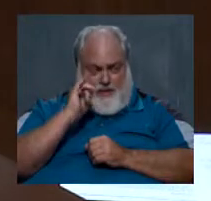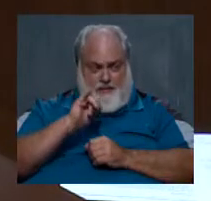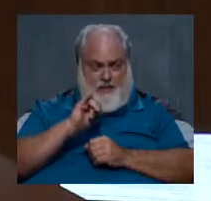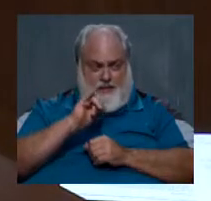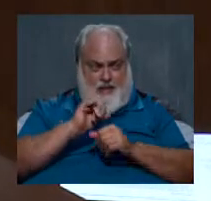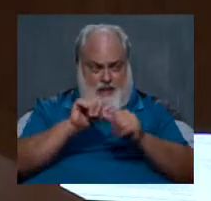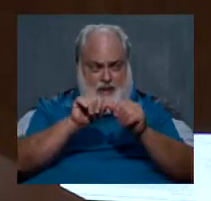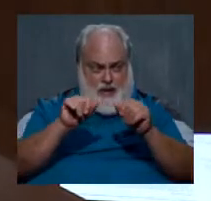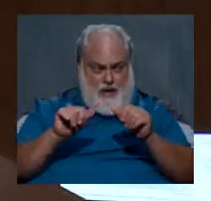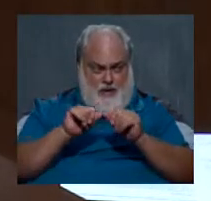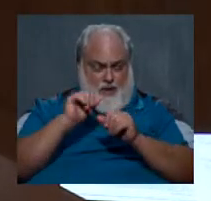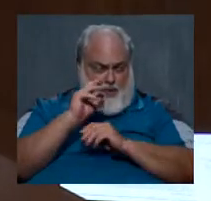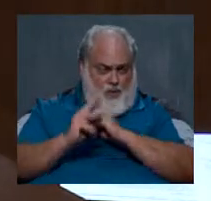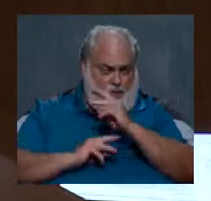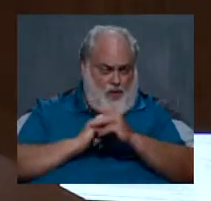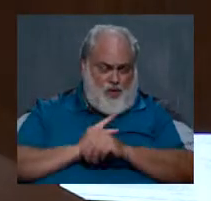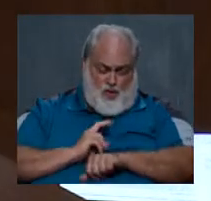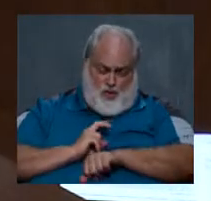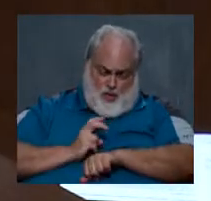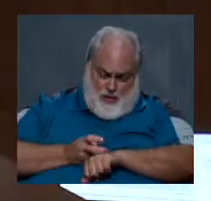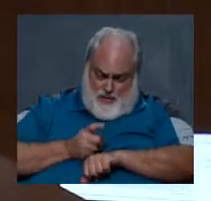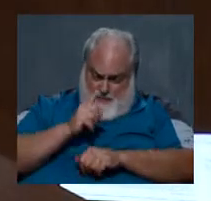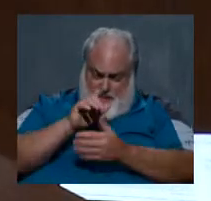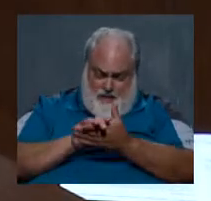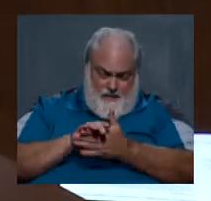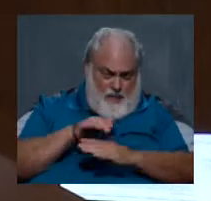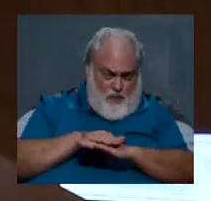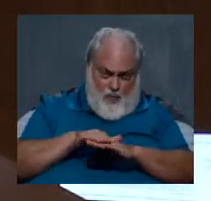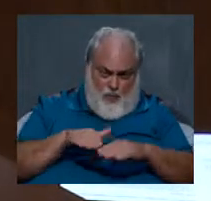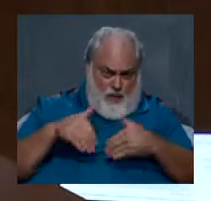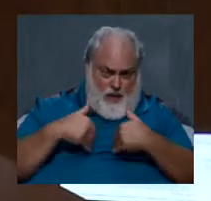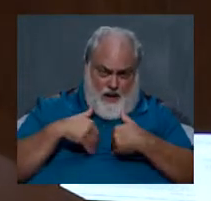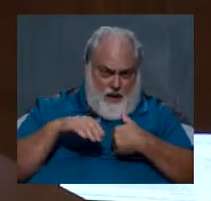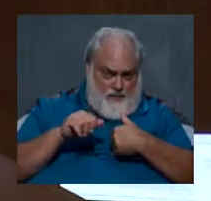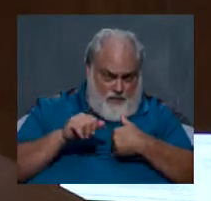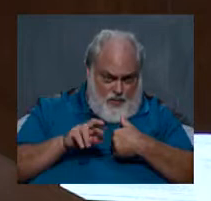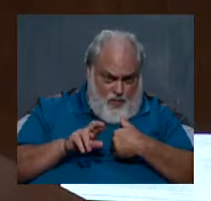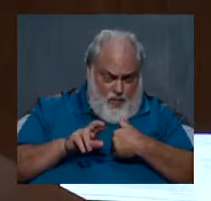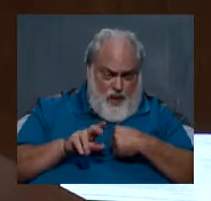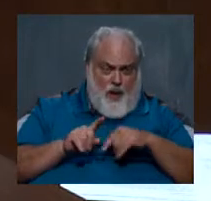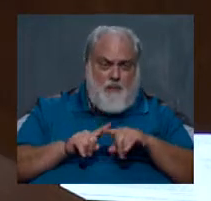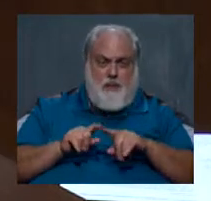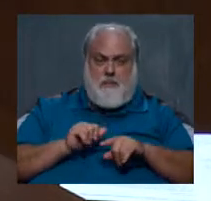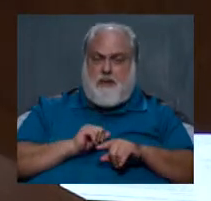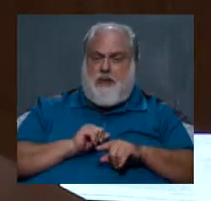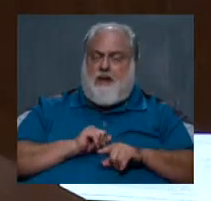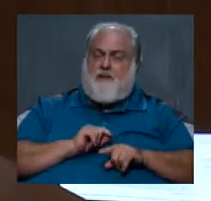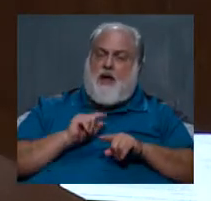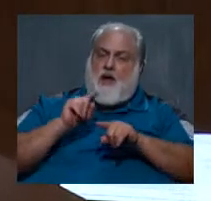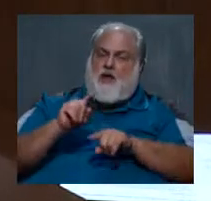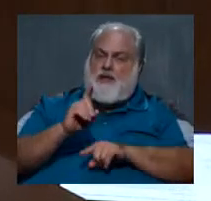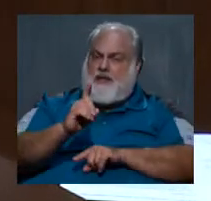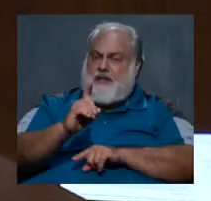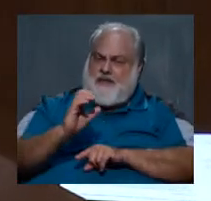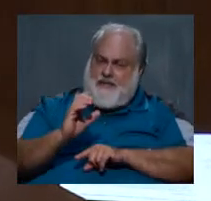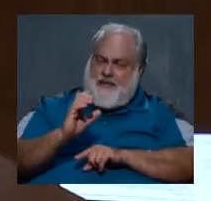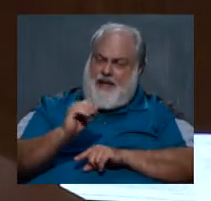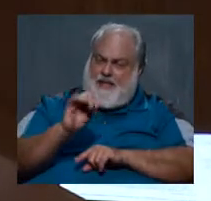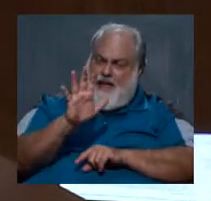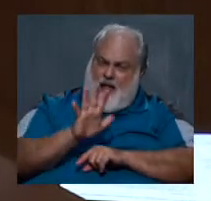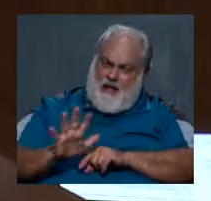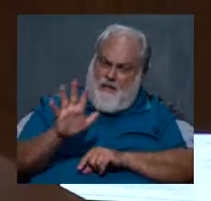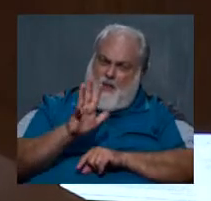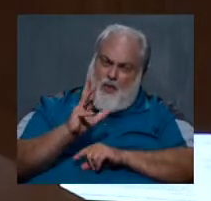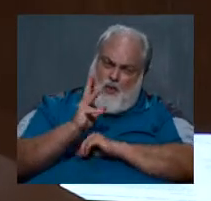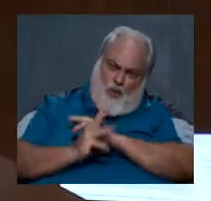world, it's hard to believe that they don't have cars. But I used to go into Washington, D.C., and that part of the